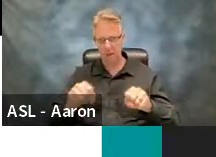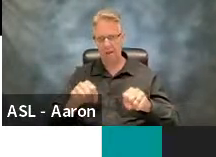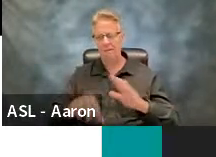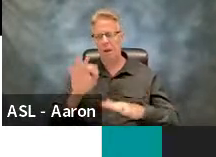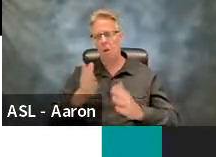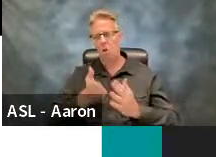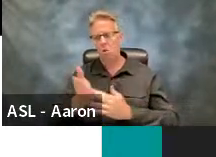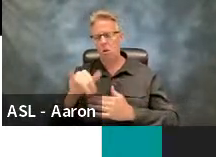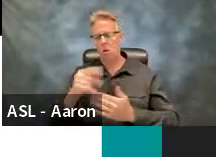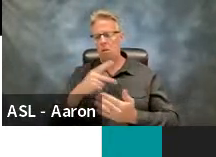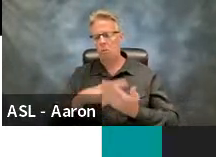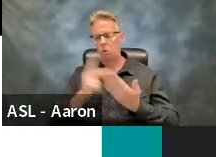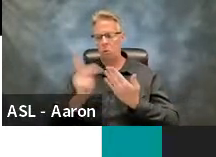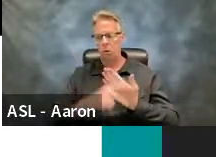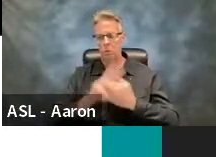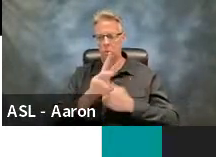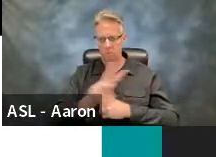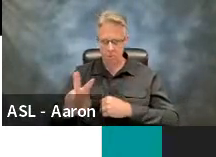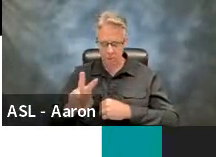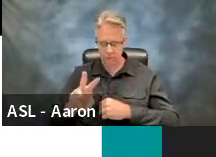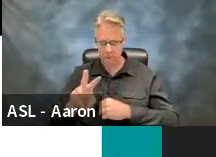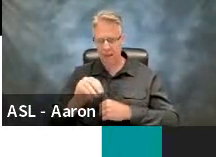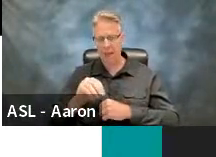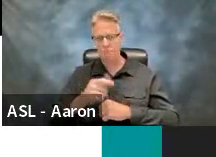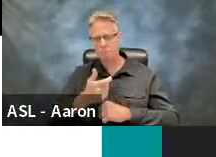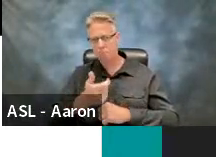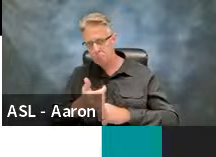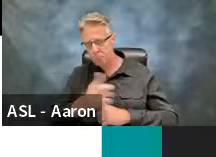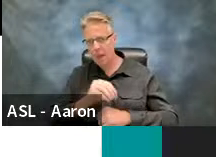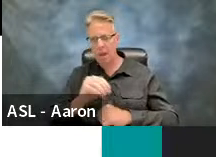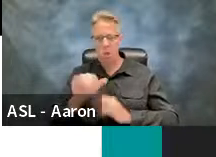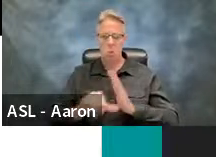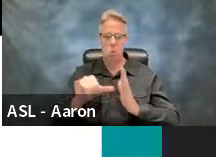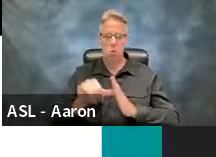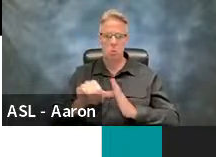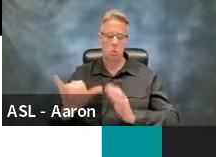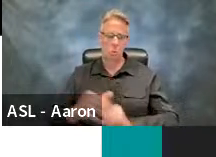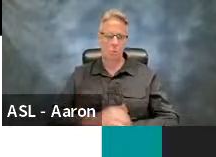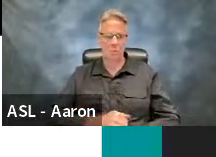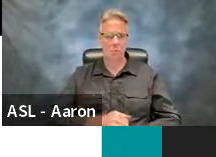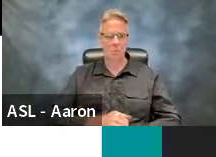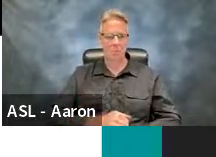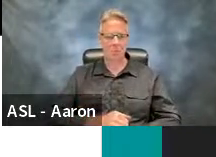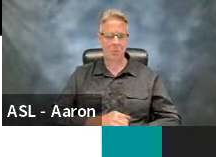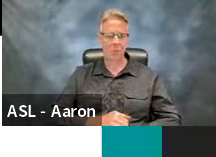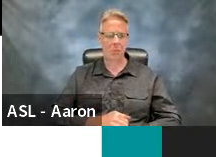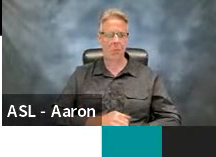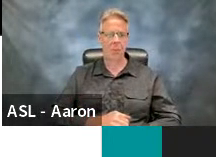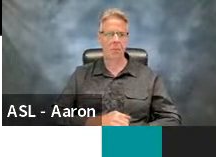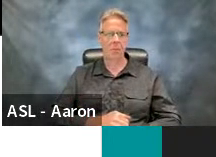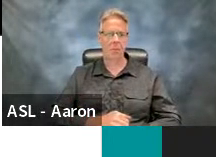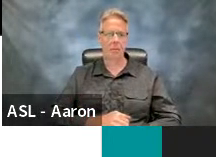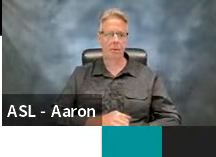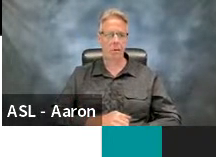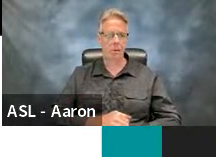program's website and tune in there as well as on the YouTube channel. Next slide, please.